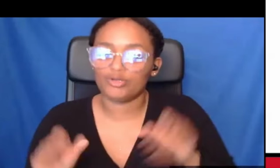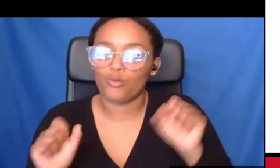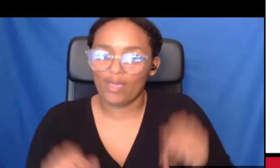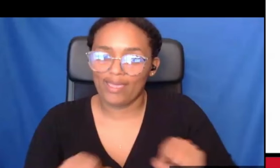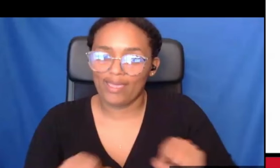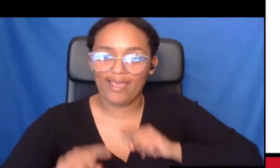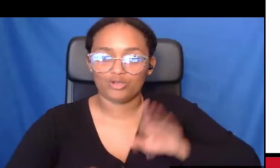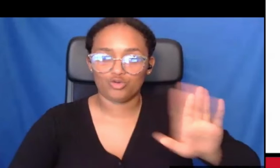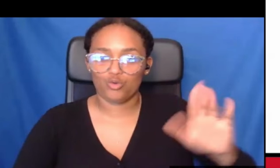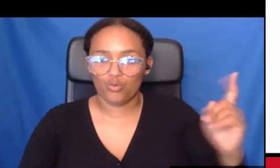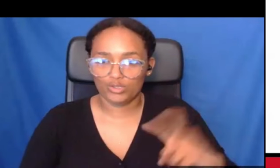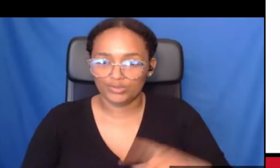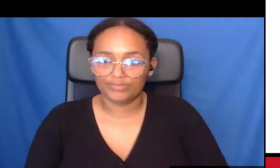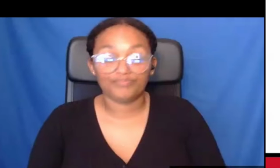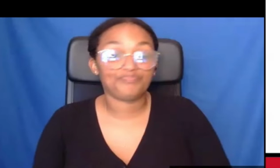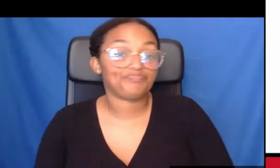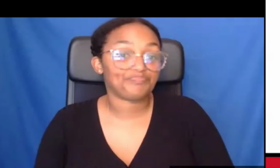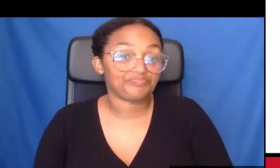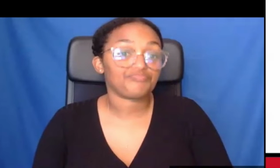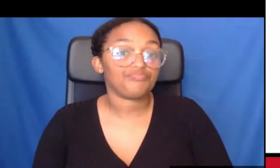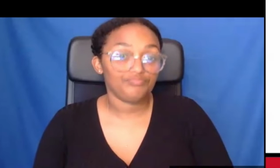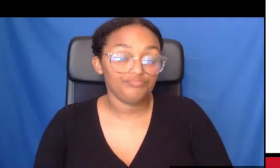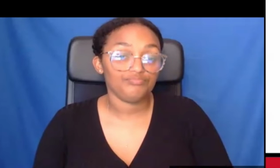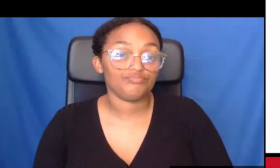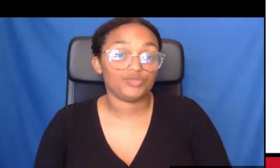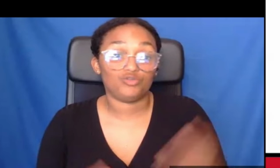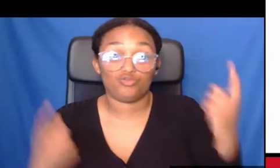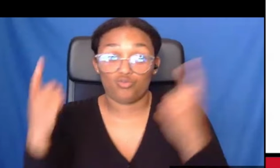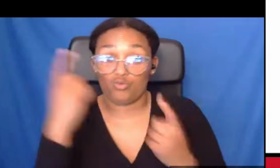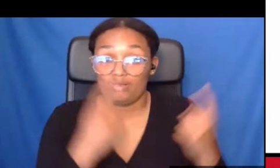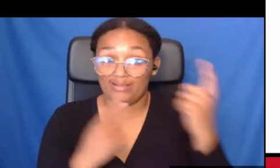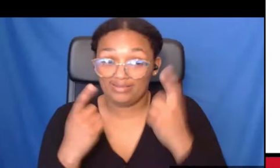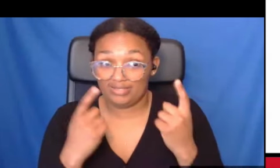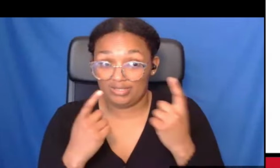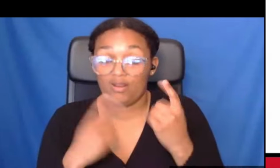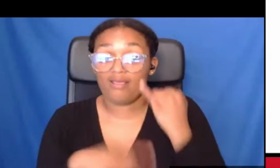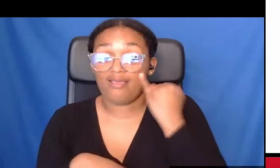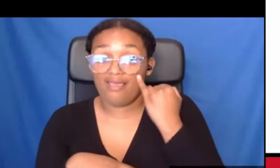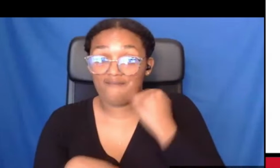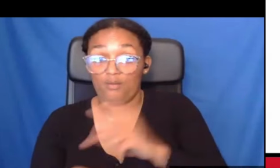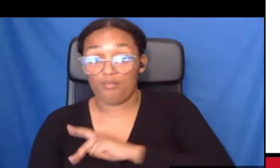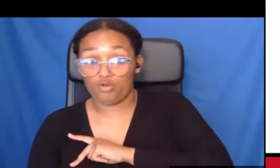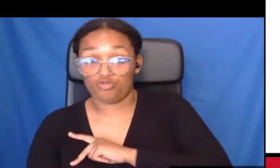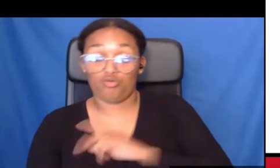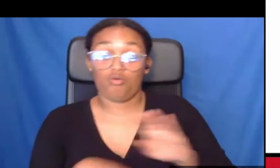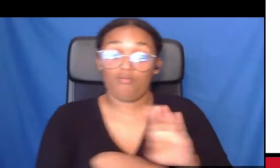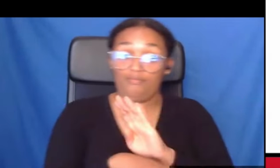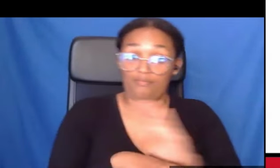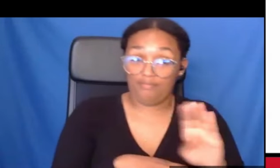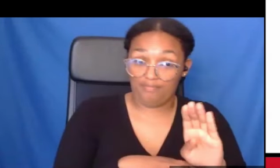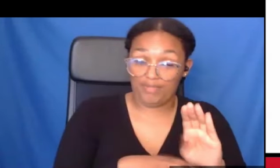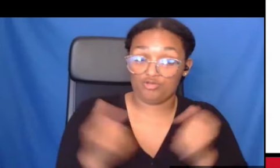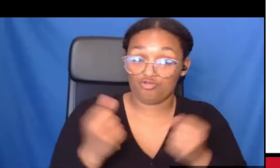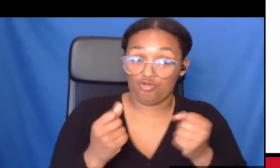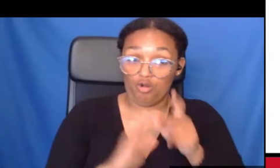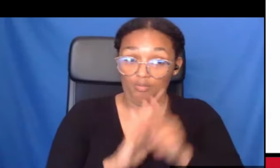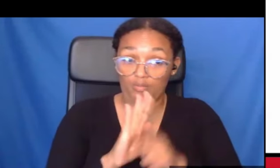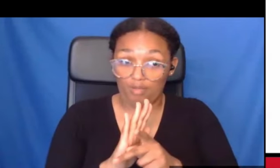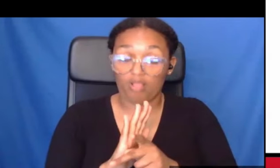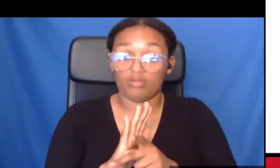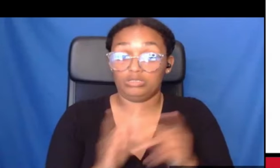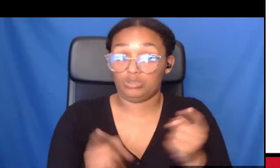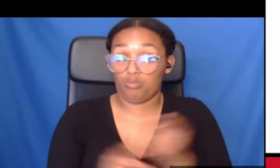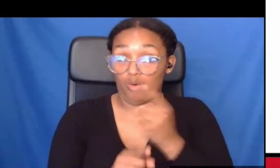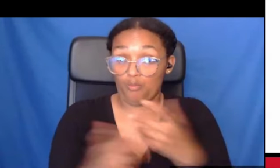Several factors should be considered when determining whether a personal or commercial policy is appropriate.